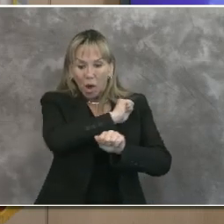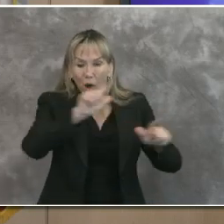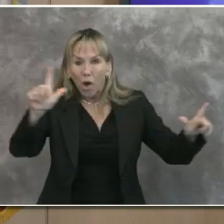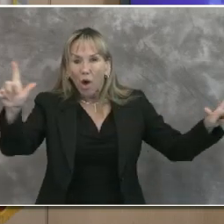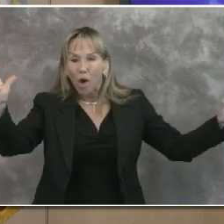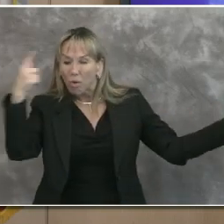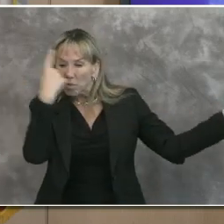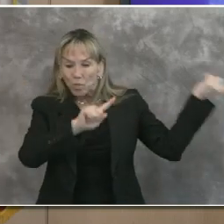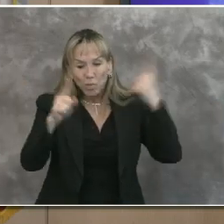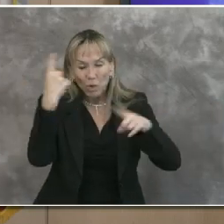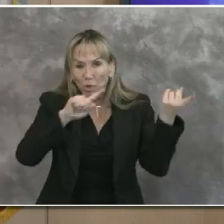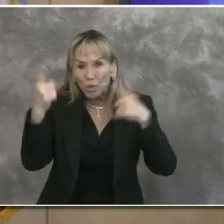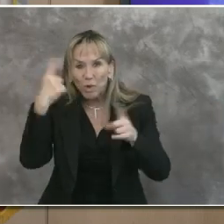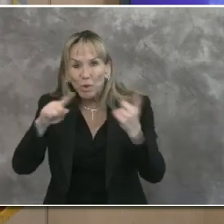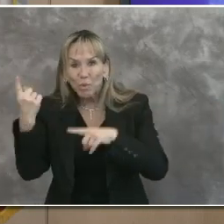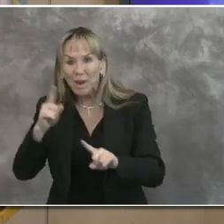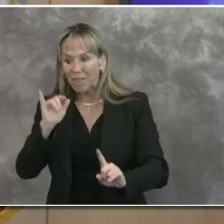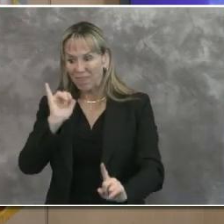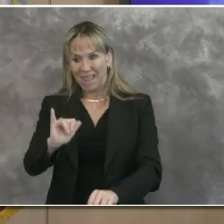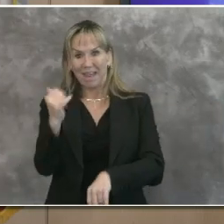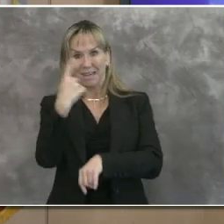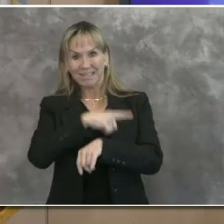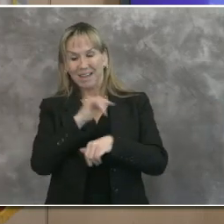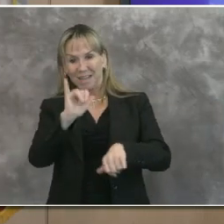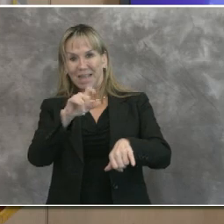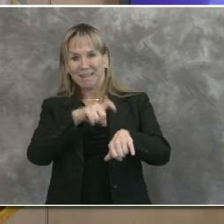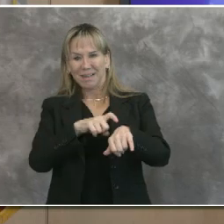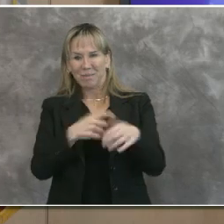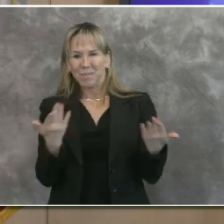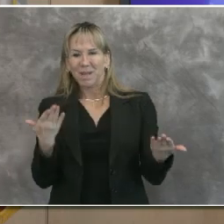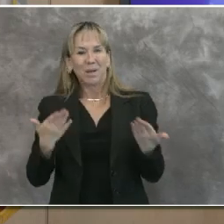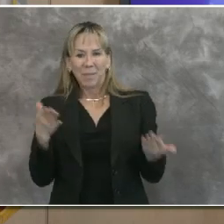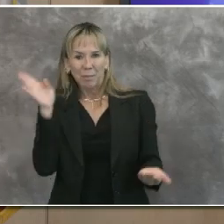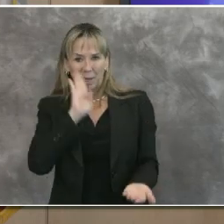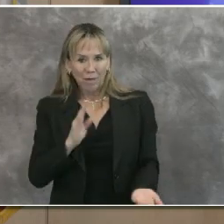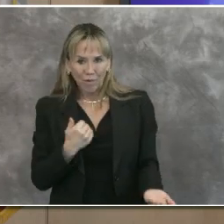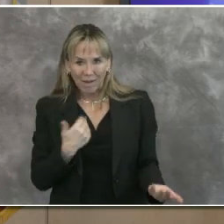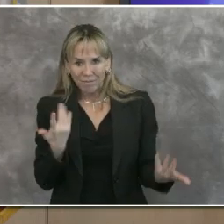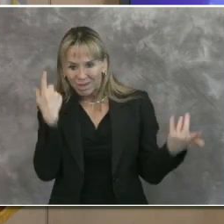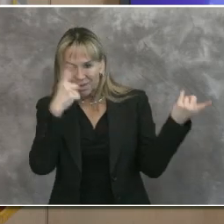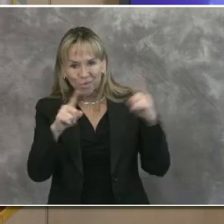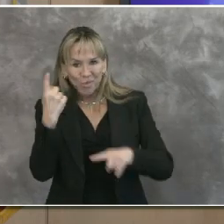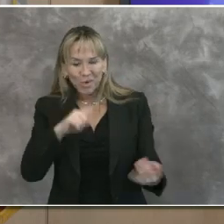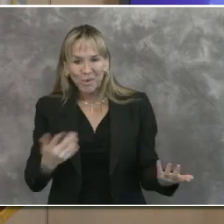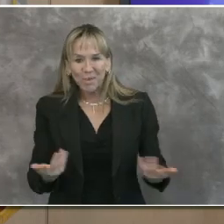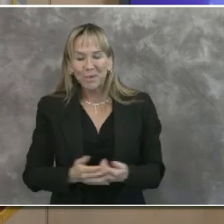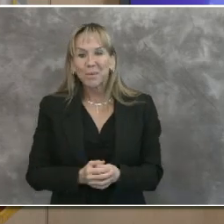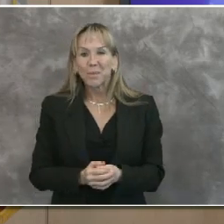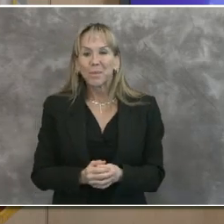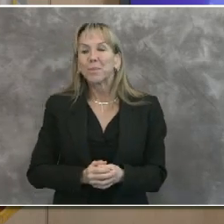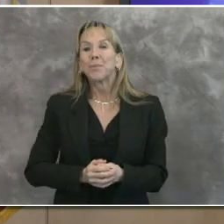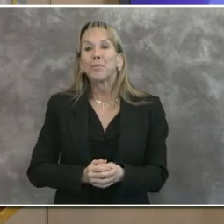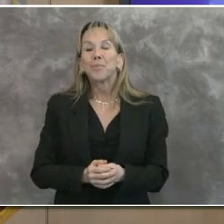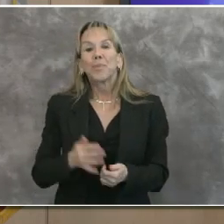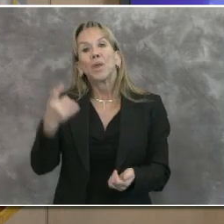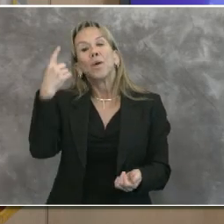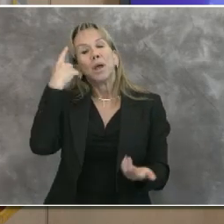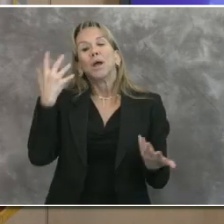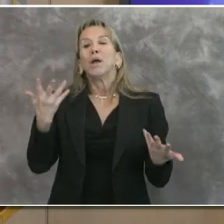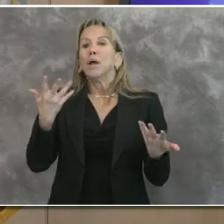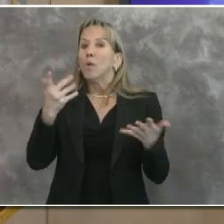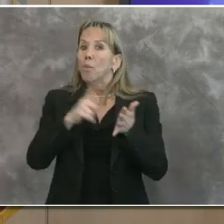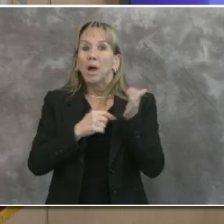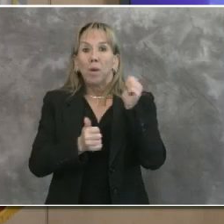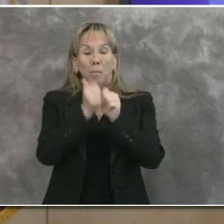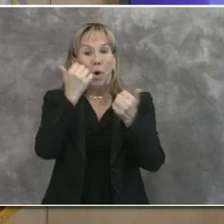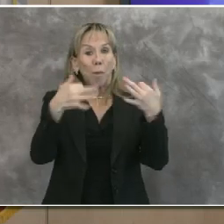on every time and place and thing, then you might never arrive at that date. We thought that what was most important, having been conveyed to